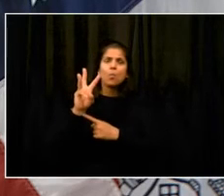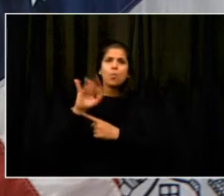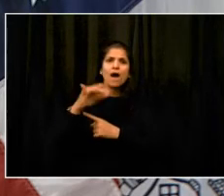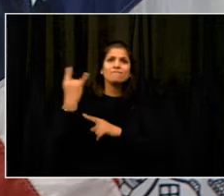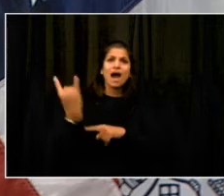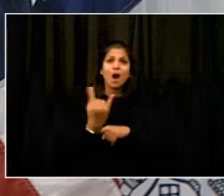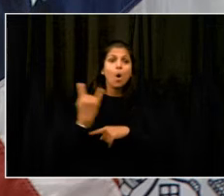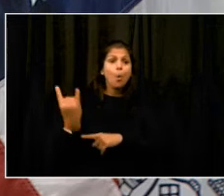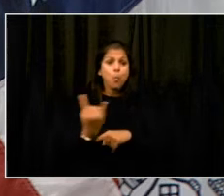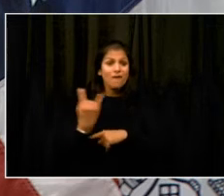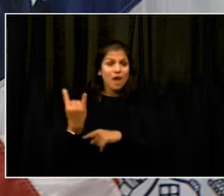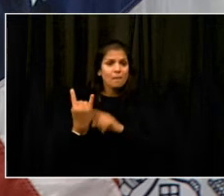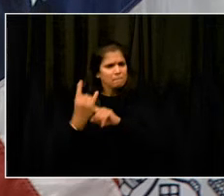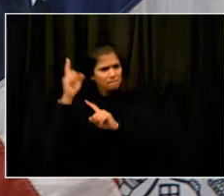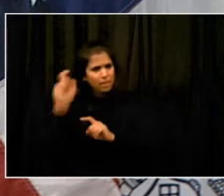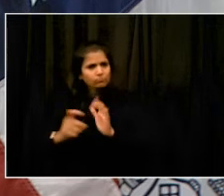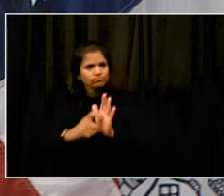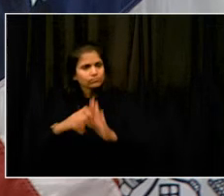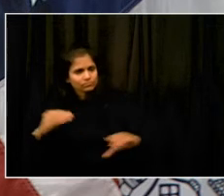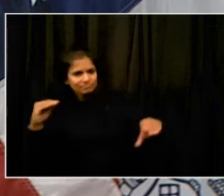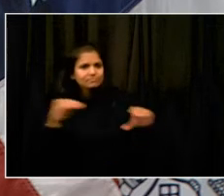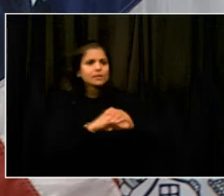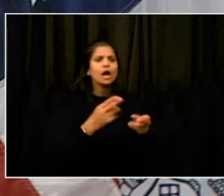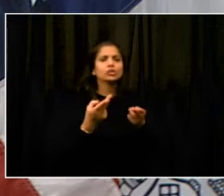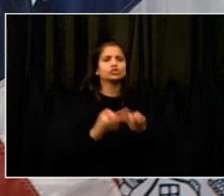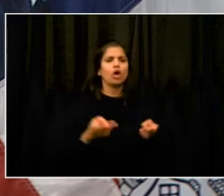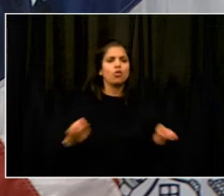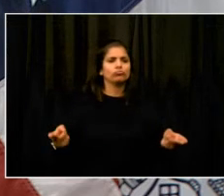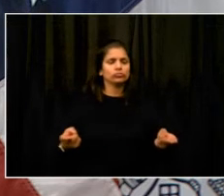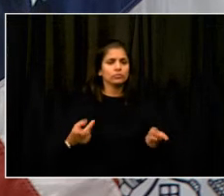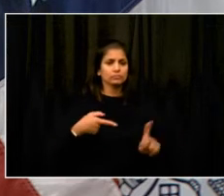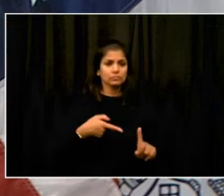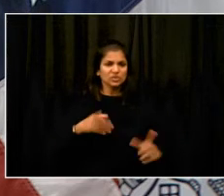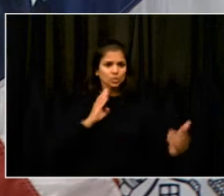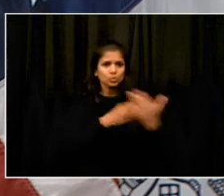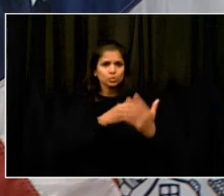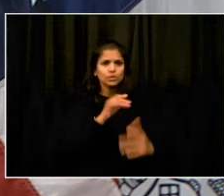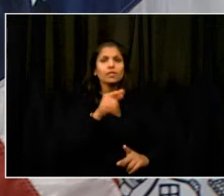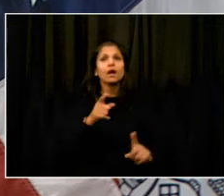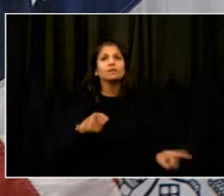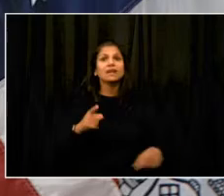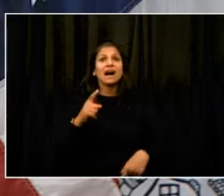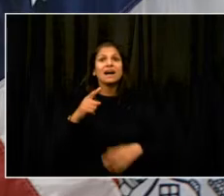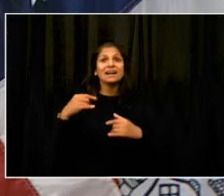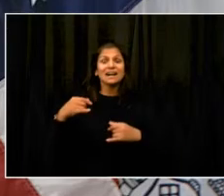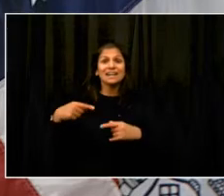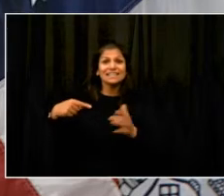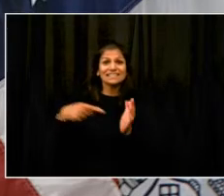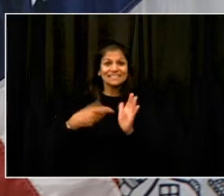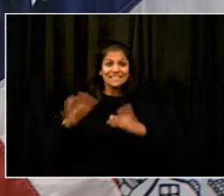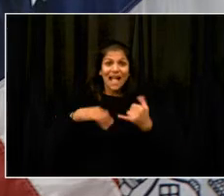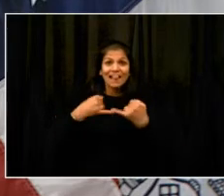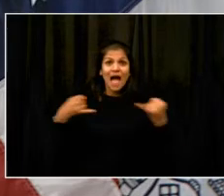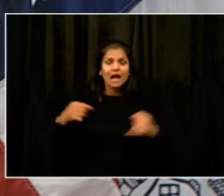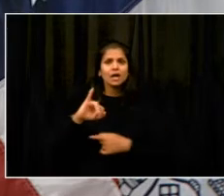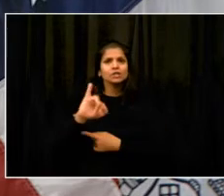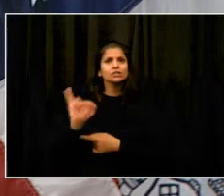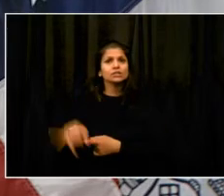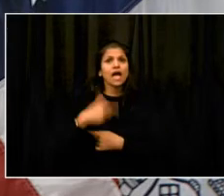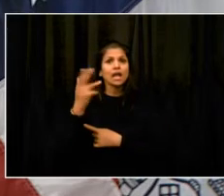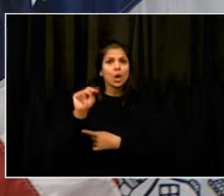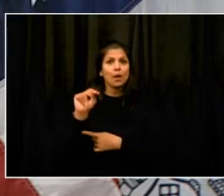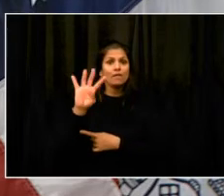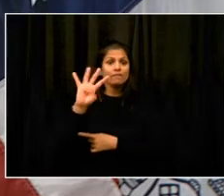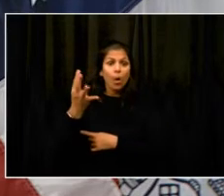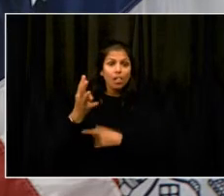the holidays for students in school. So what's your response? And is this possible? Look, it's a